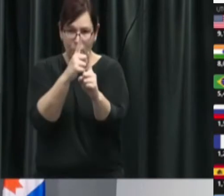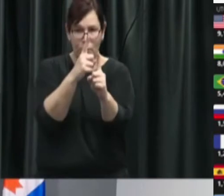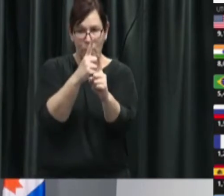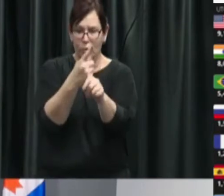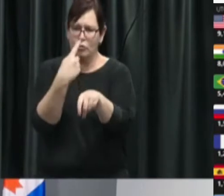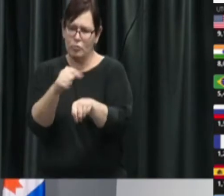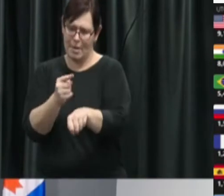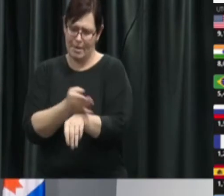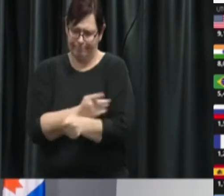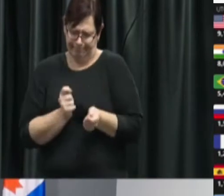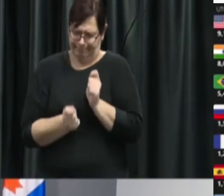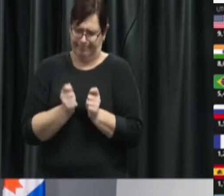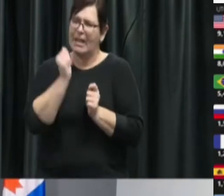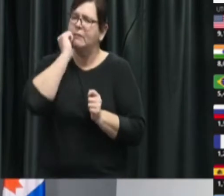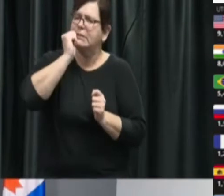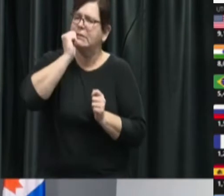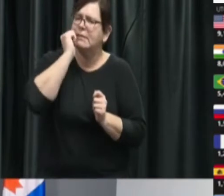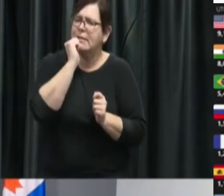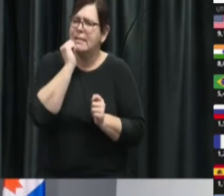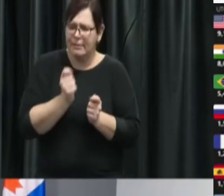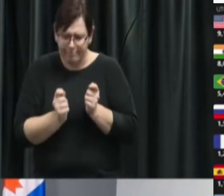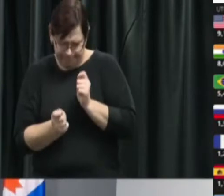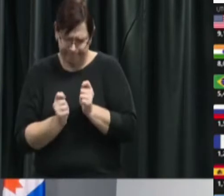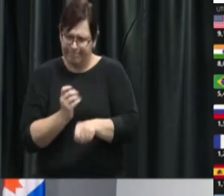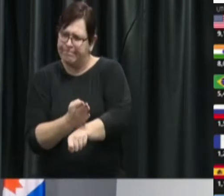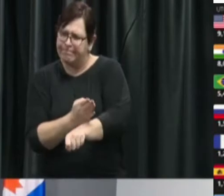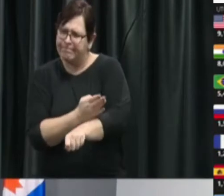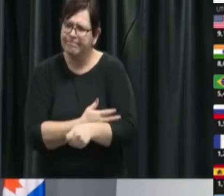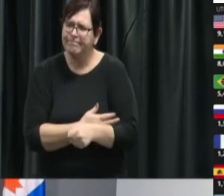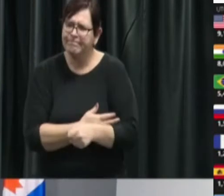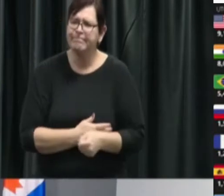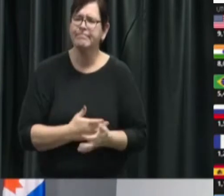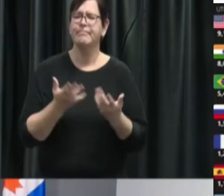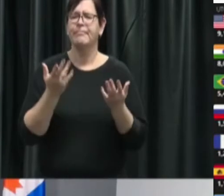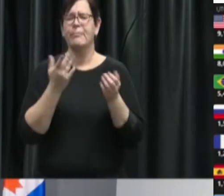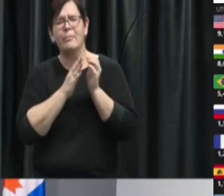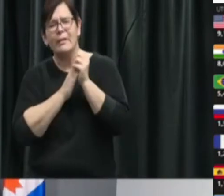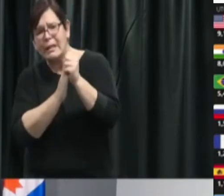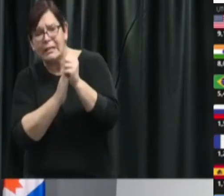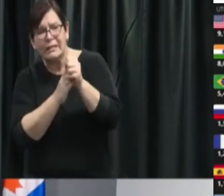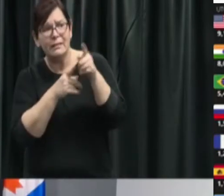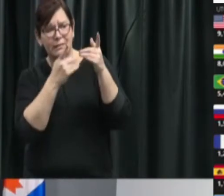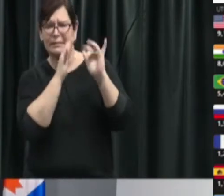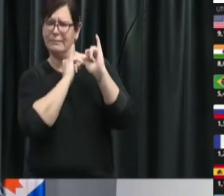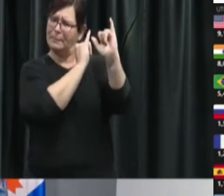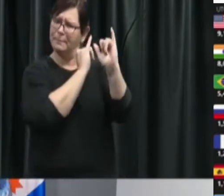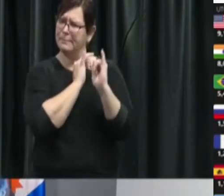I would hope that the same is true of our leaders. And I'll turn it over to Mayor Tory if he has further comments.